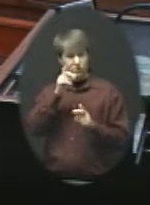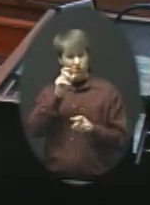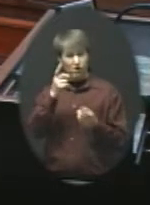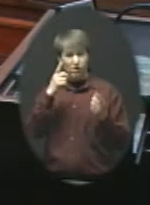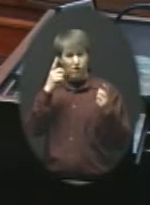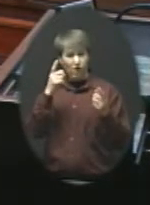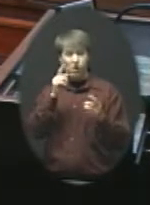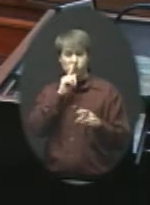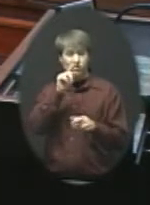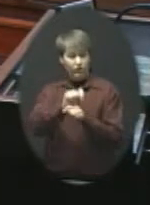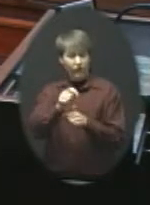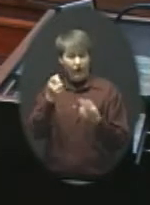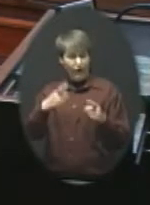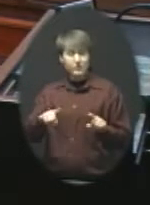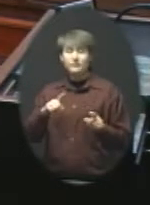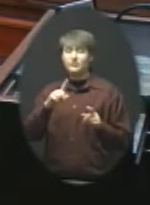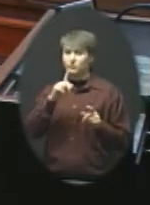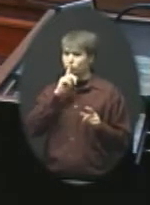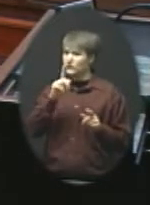it could really change